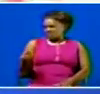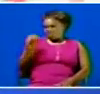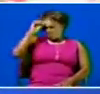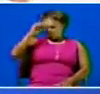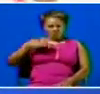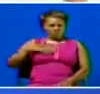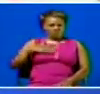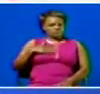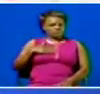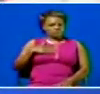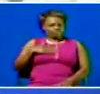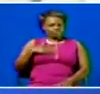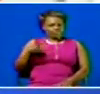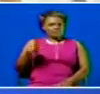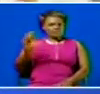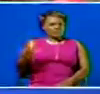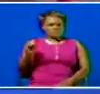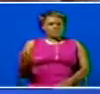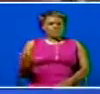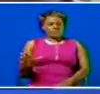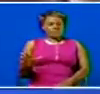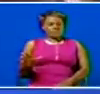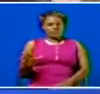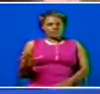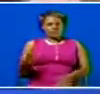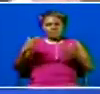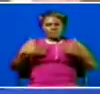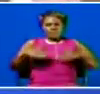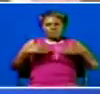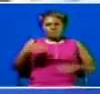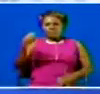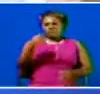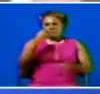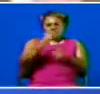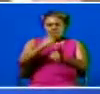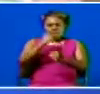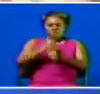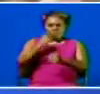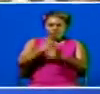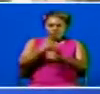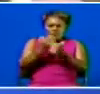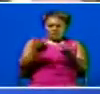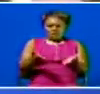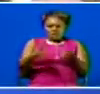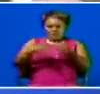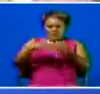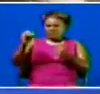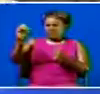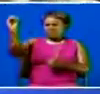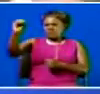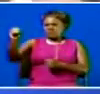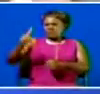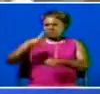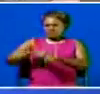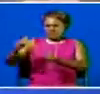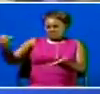opinion, that's a bit high. Wale watu ambao ni civil servants wanafanya kazi saa hii around 90%. Wakati